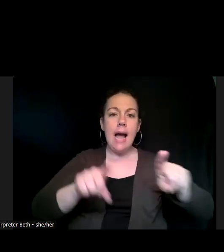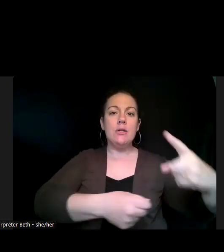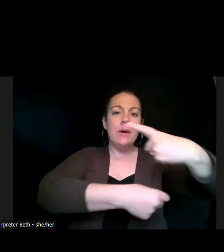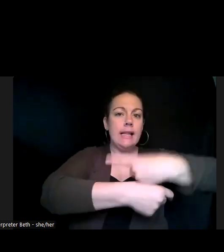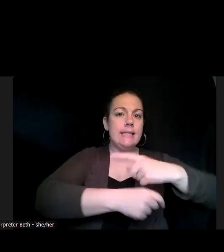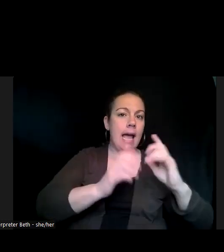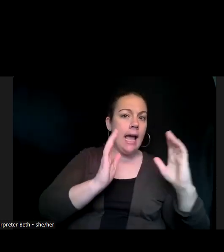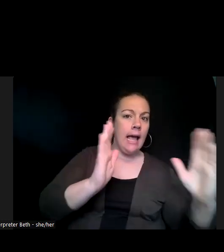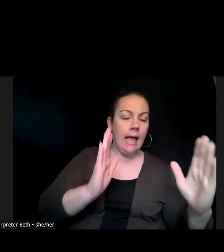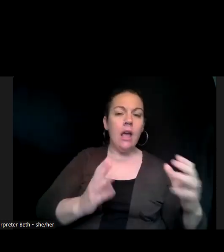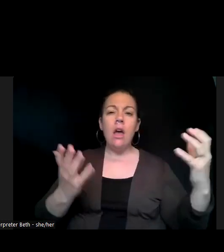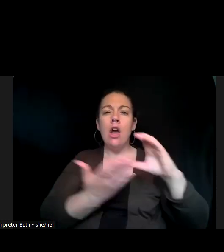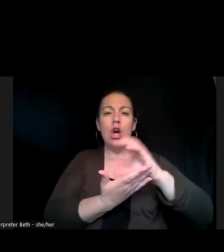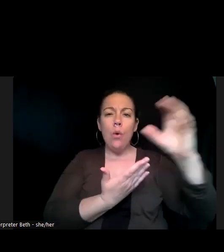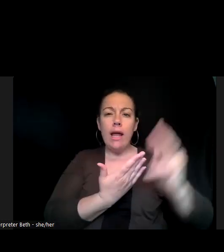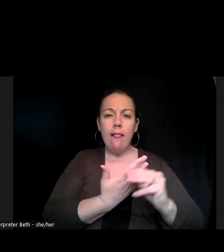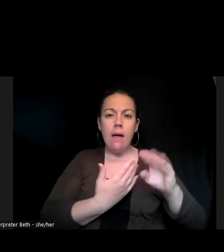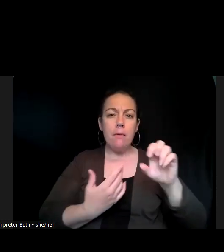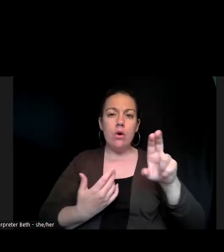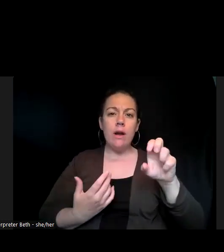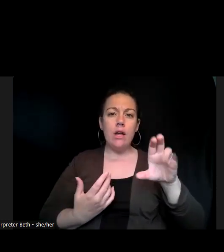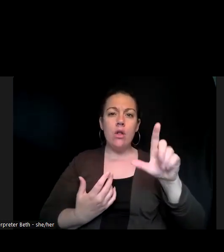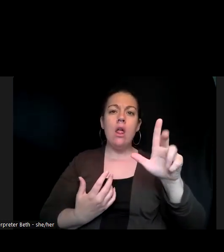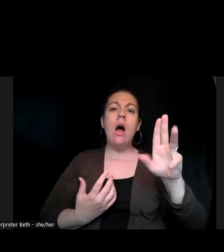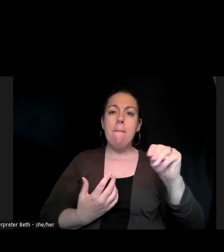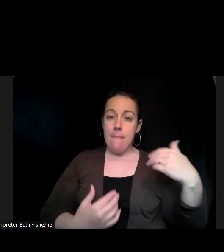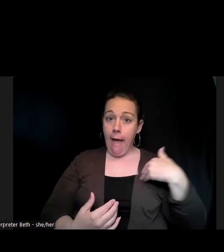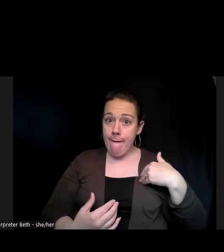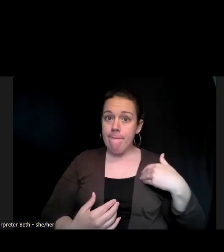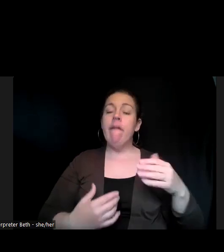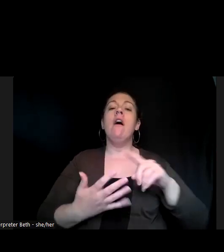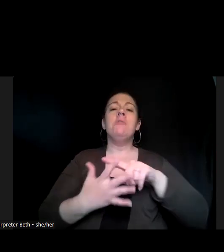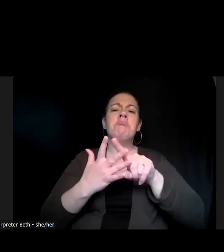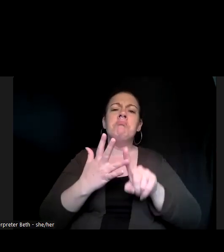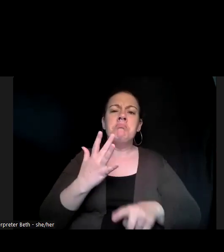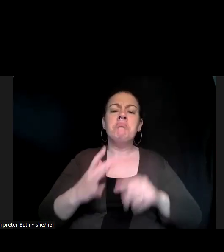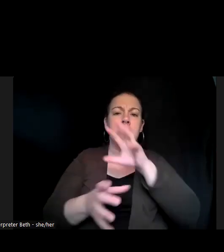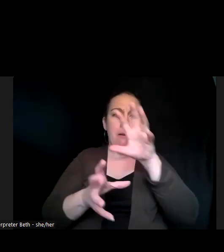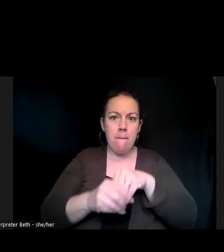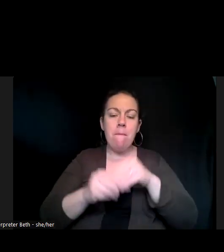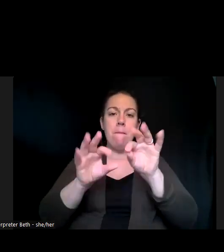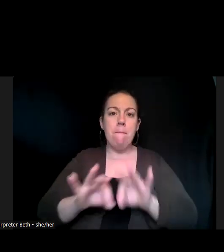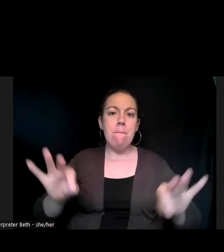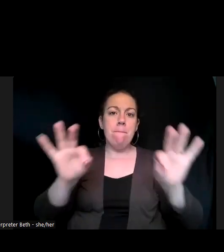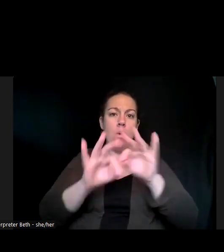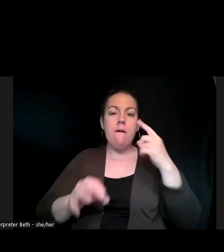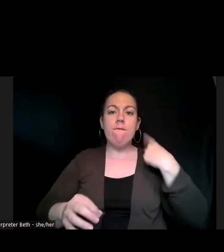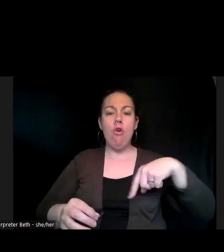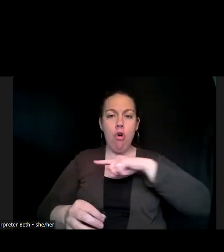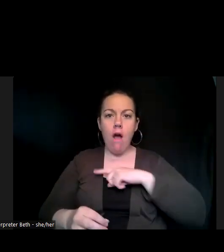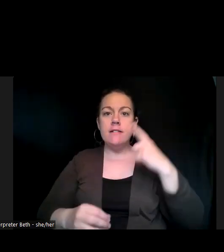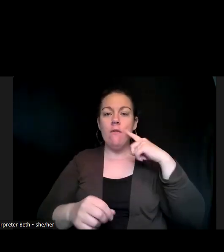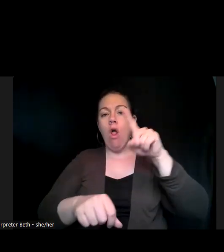those understanding, having data and collecting that on each of those pieces of implementation is going to be important for us doing long-term